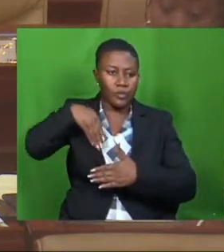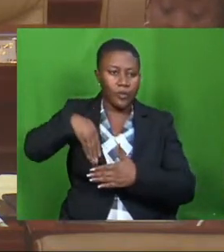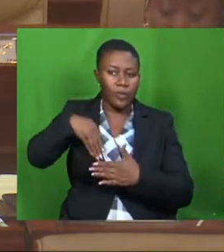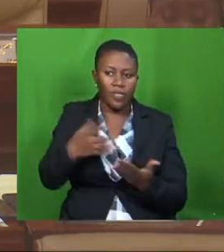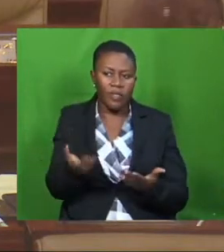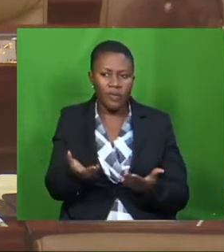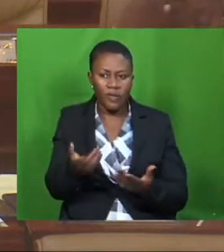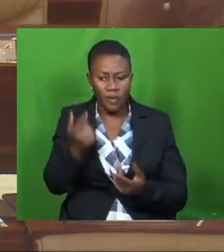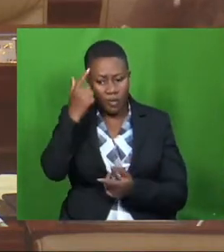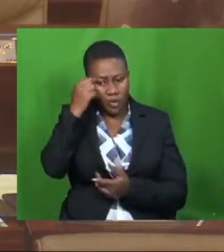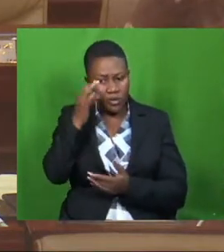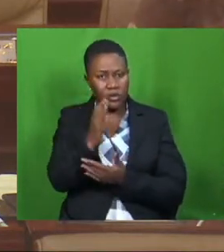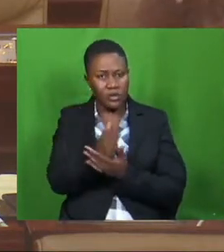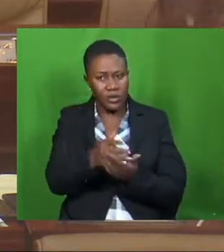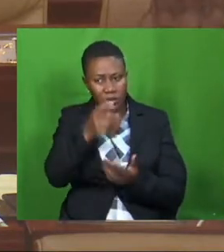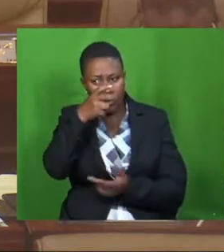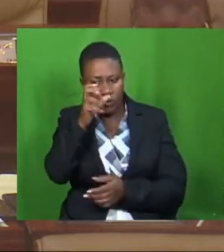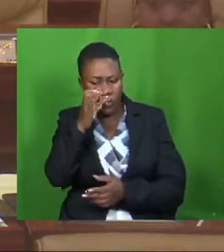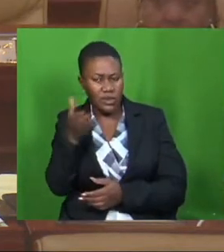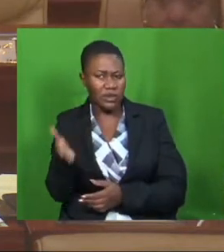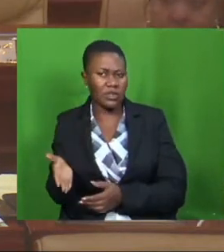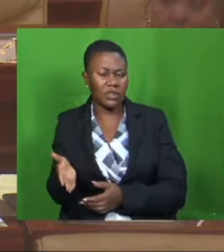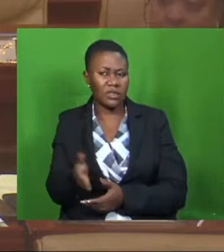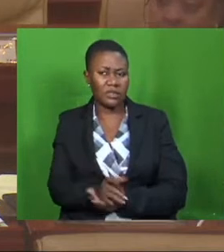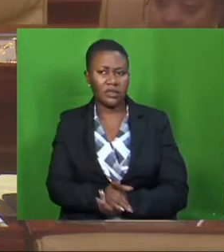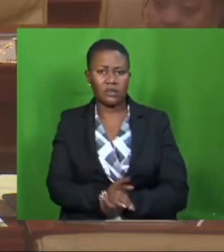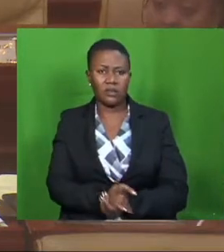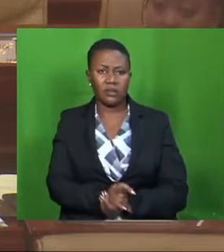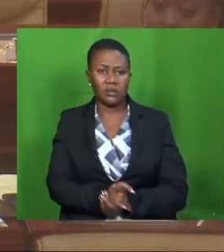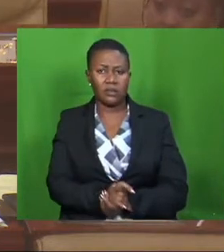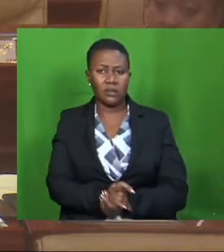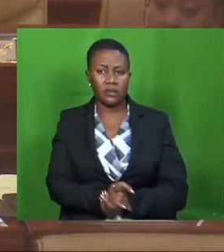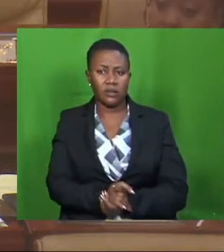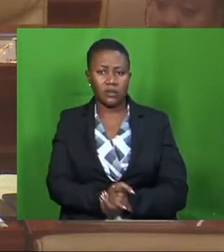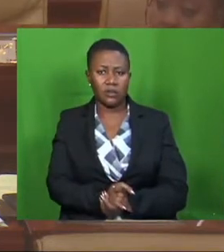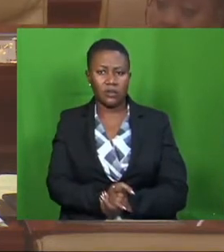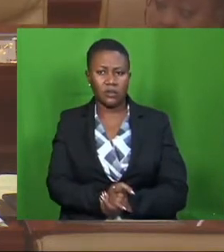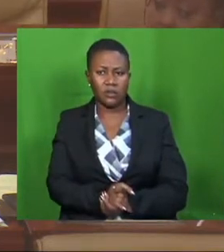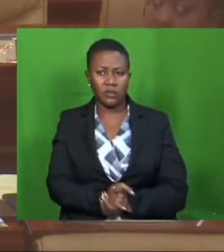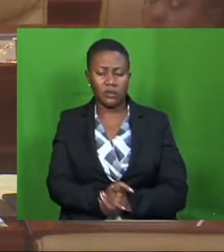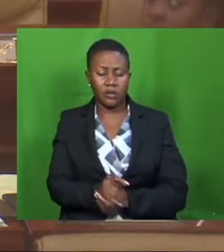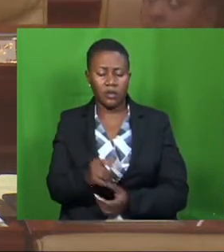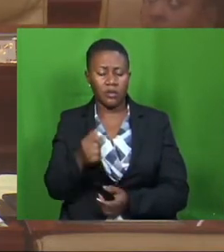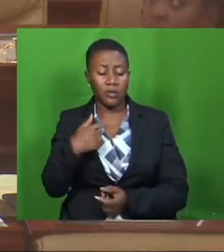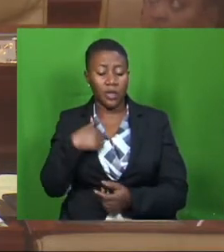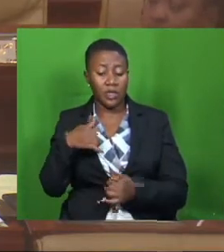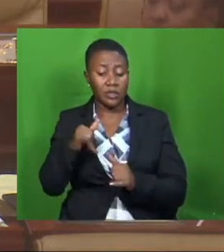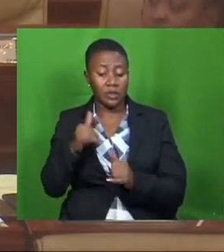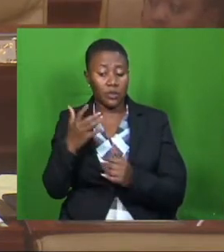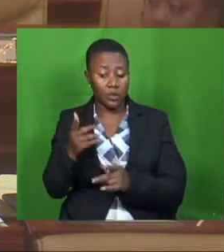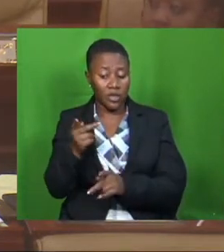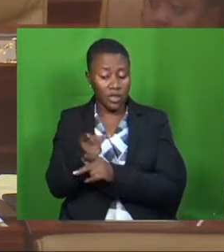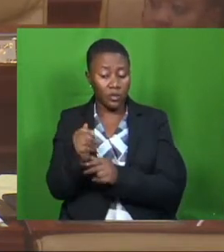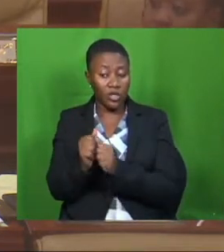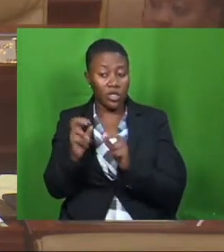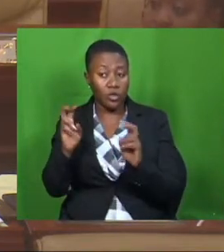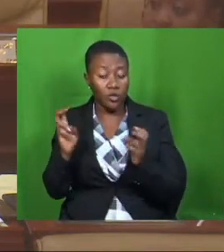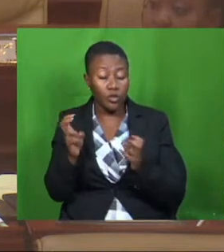400%. Mr. Speaker, I want to draw members' attention to the fact that